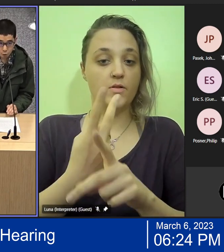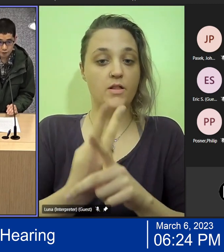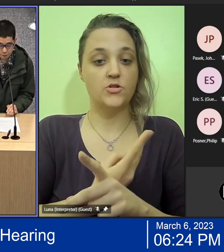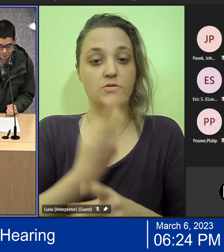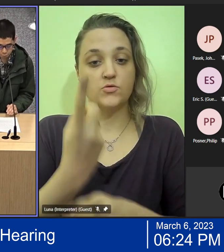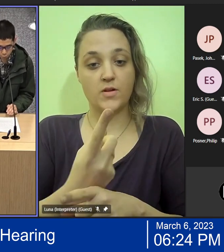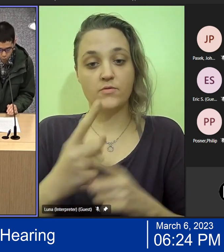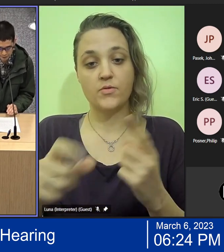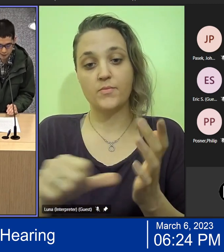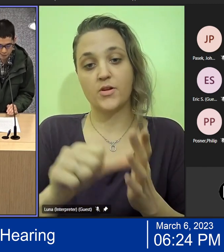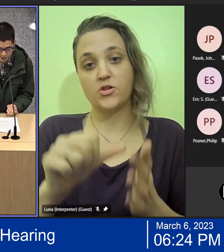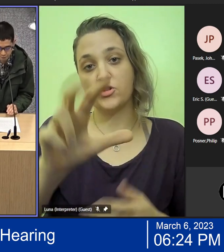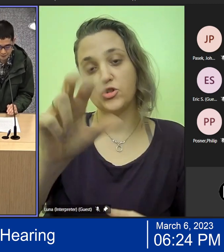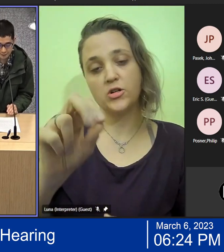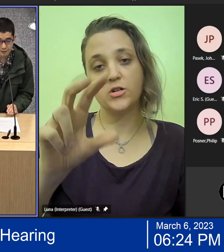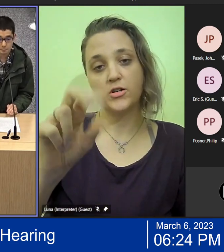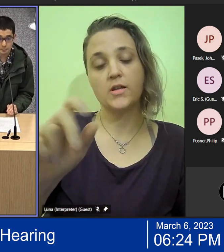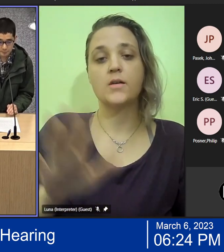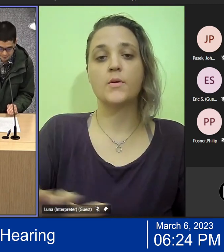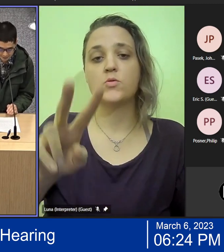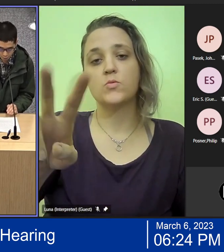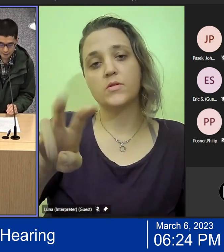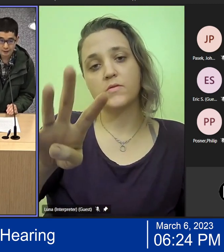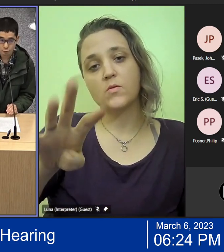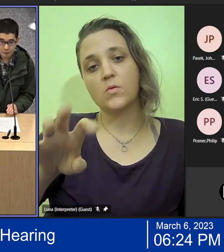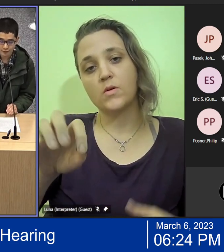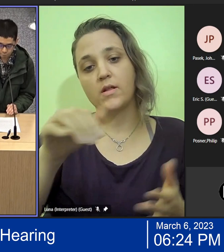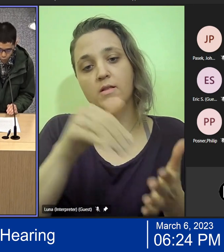is correct from page 30, about